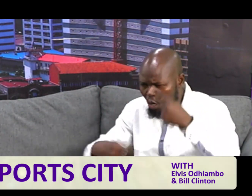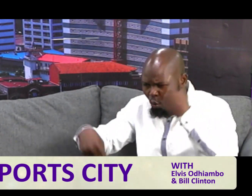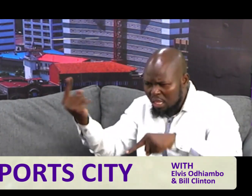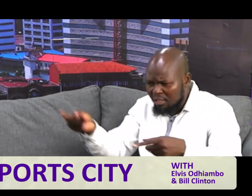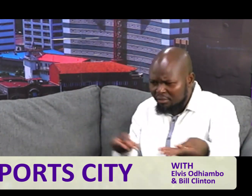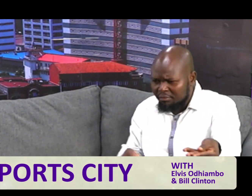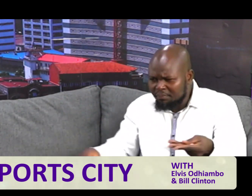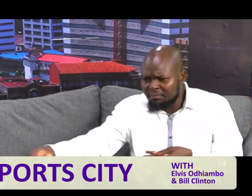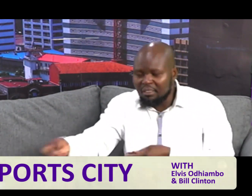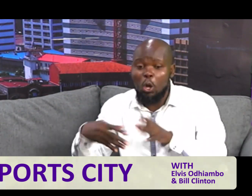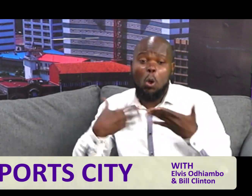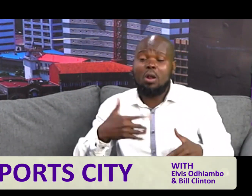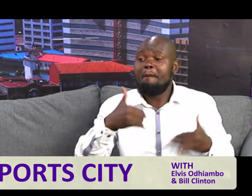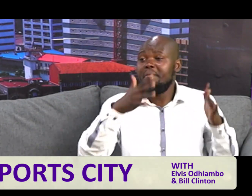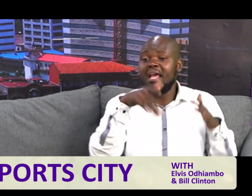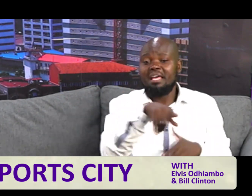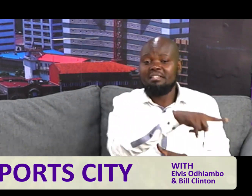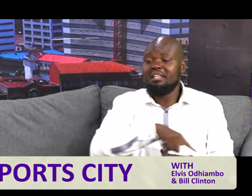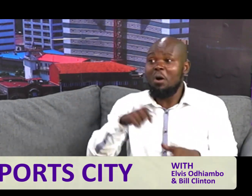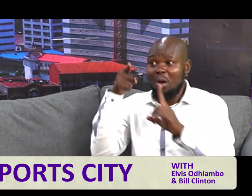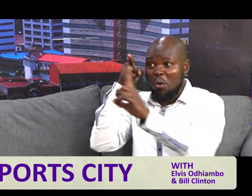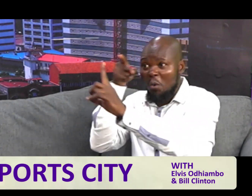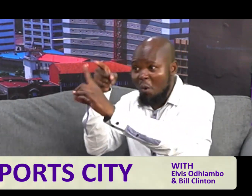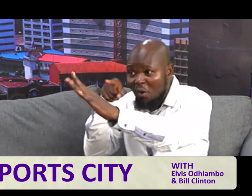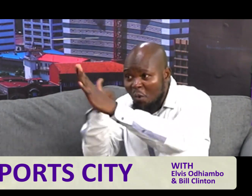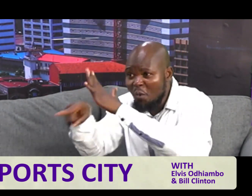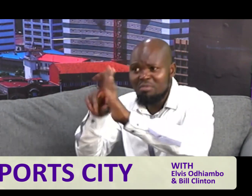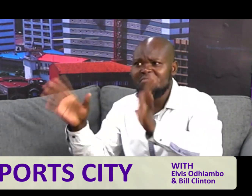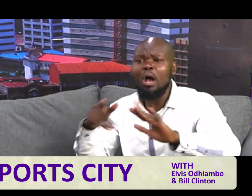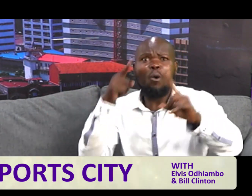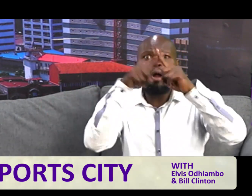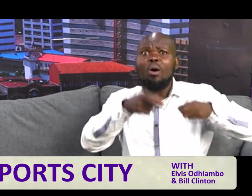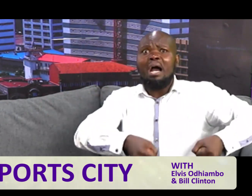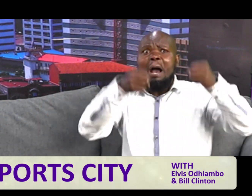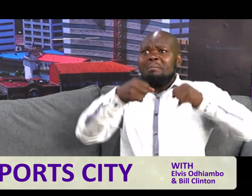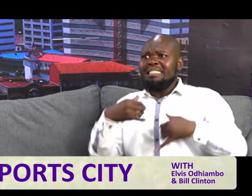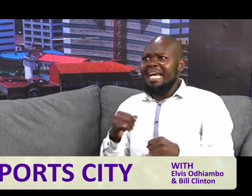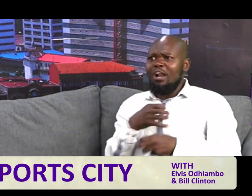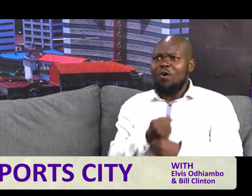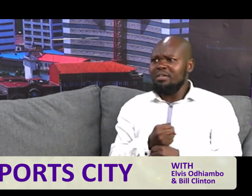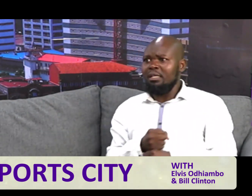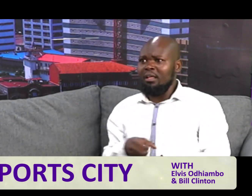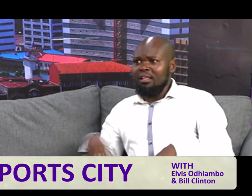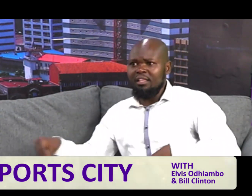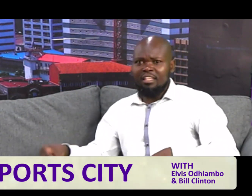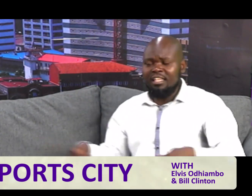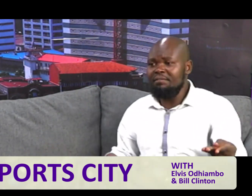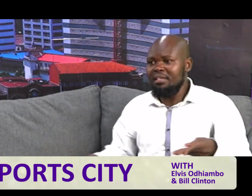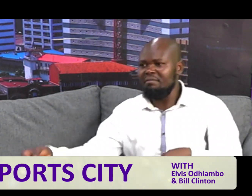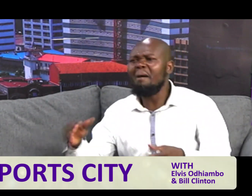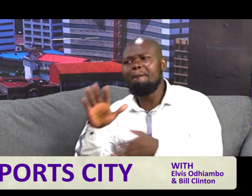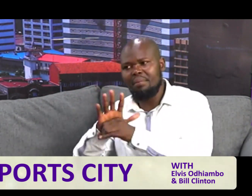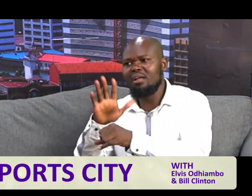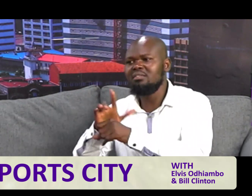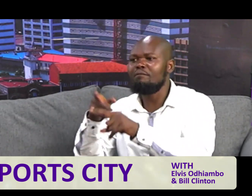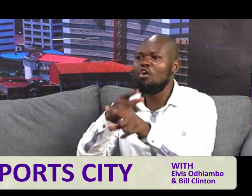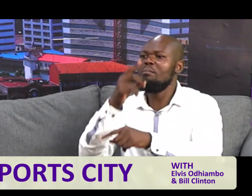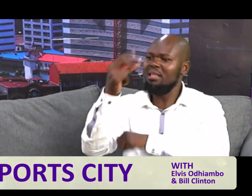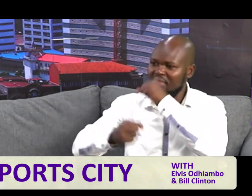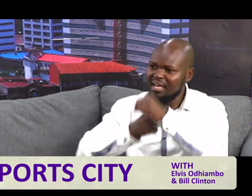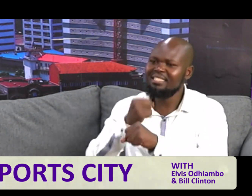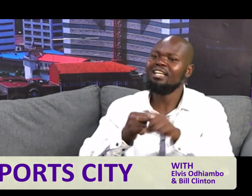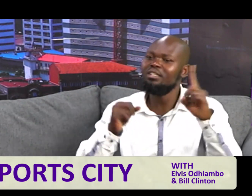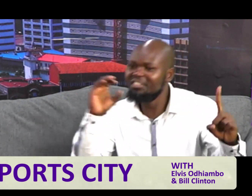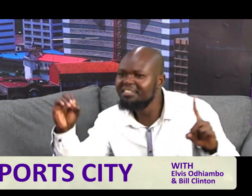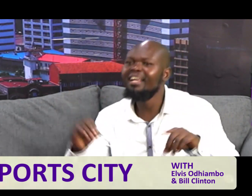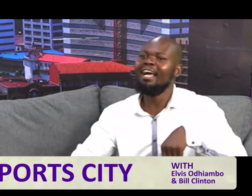of confidence. So that's why it links on a 1-0 Right. and people go back to defend because they lack